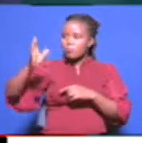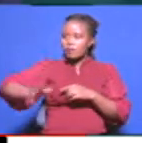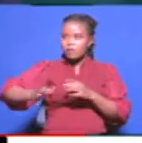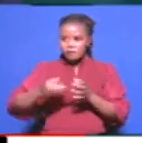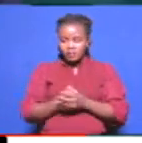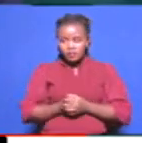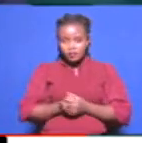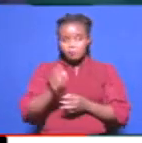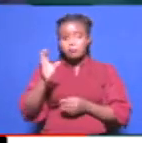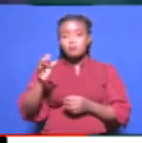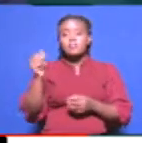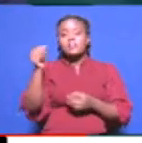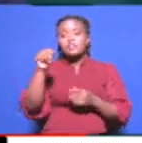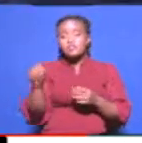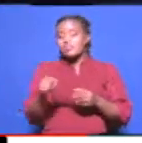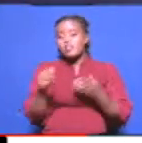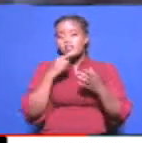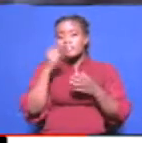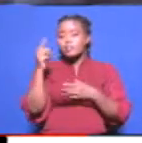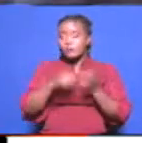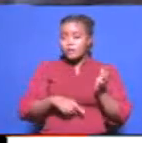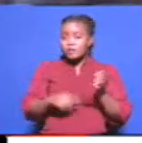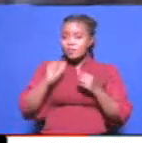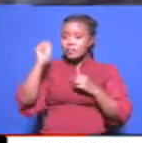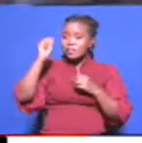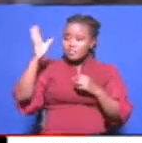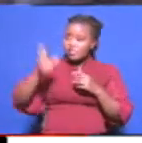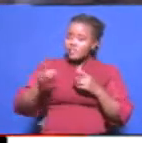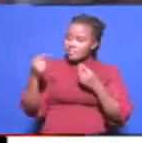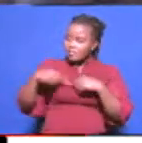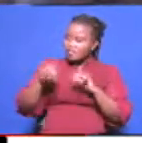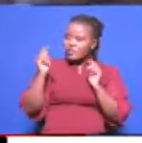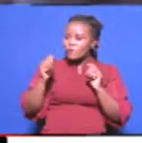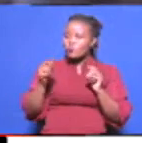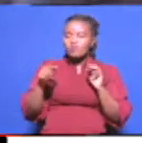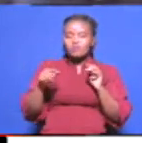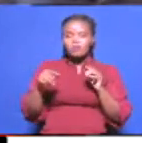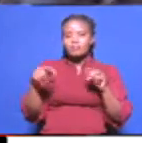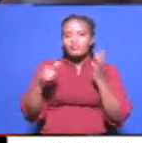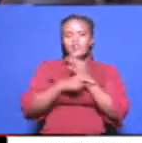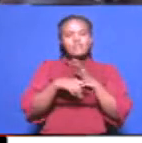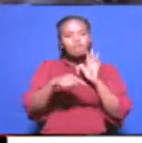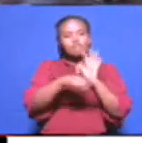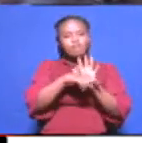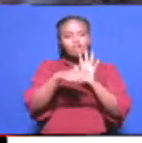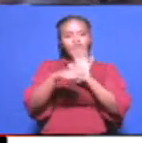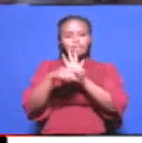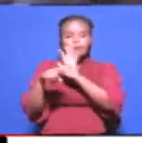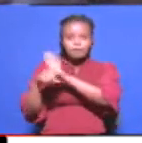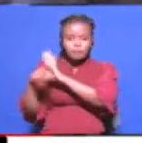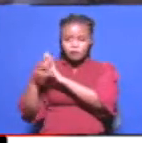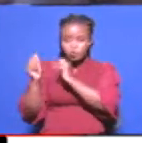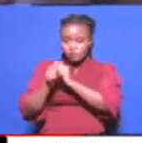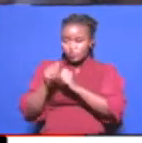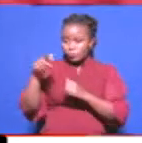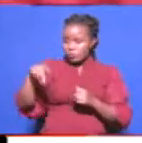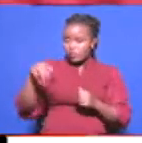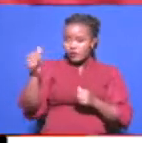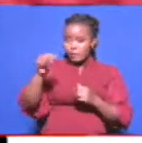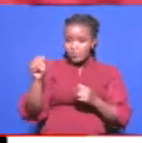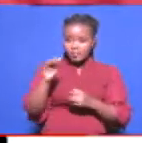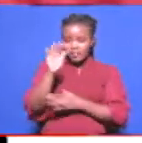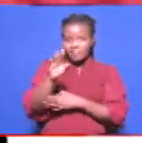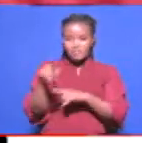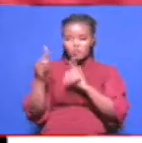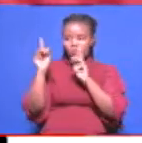taking issue with politicians trying to mudsling his name and that of his principal secretary, instead asking them to stick to their lane.